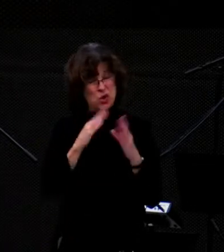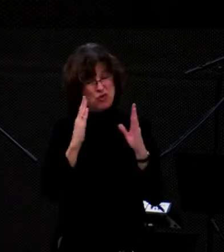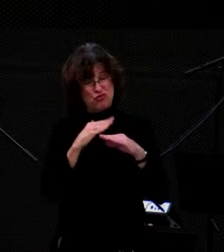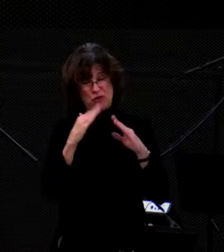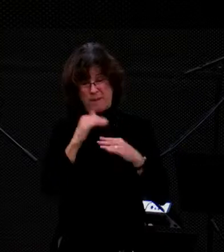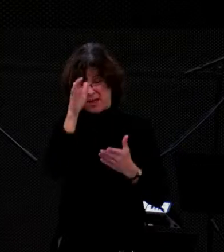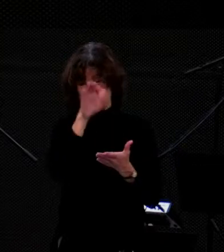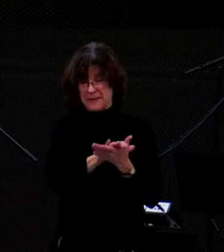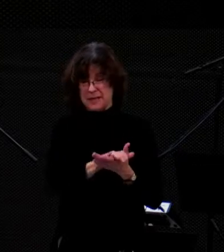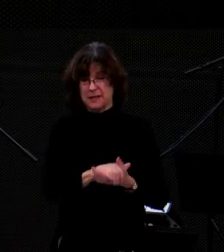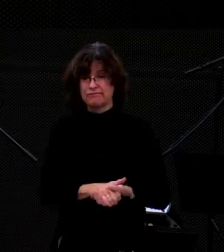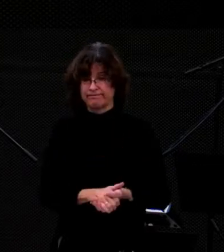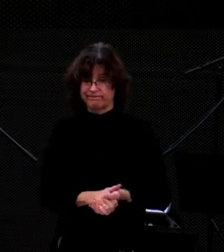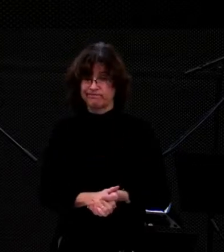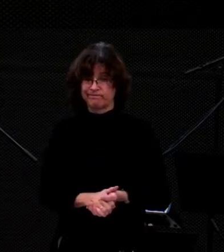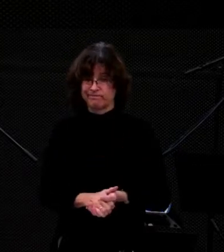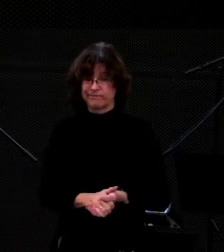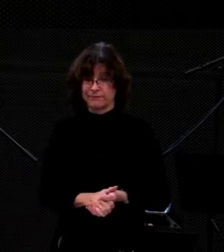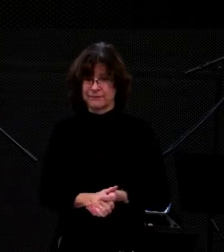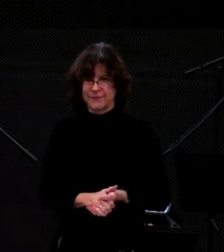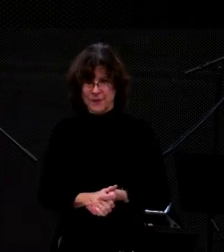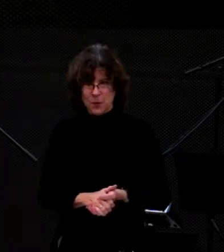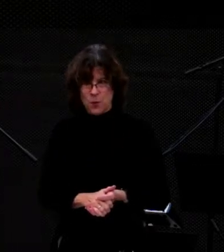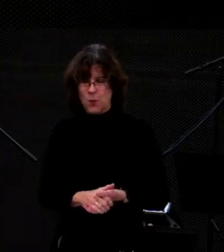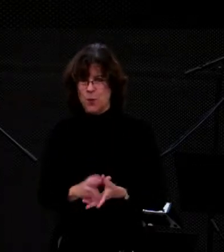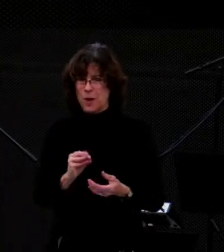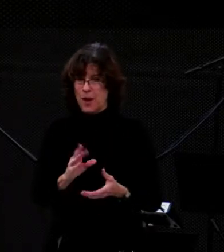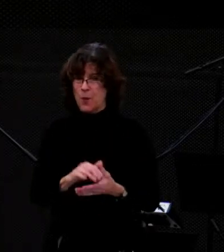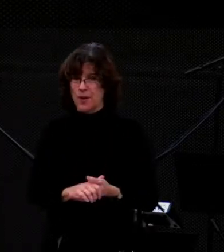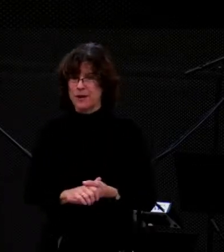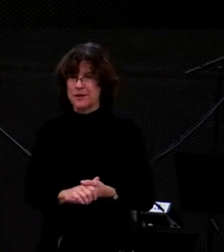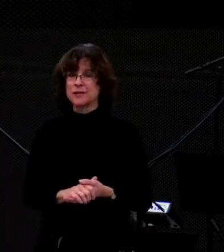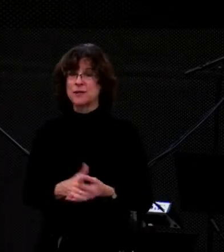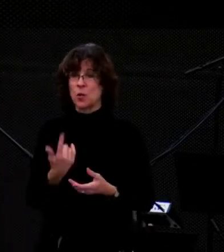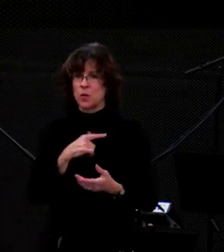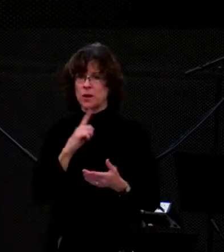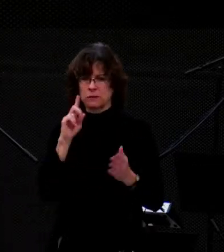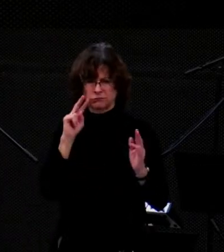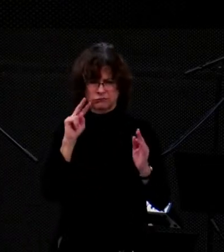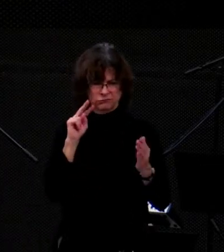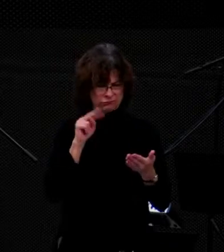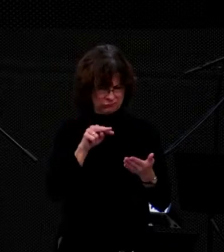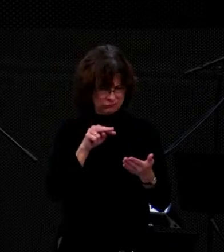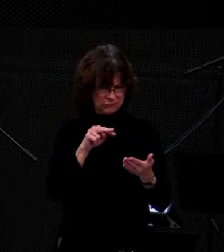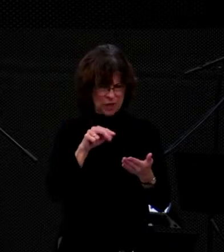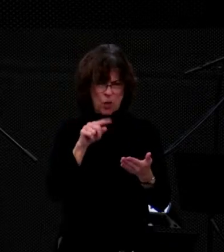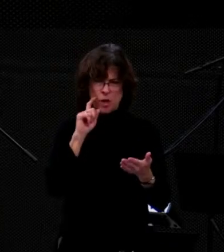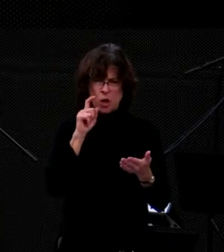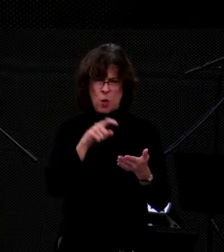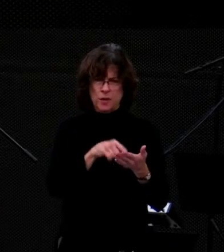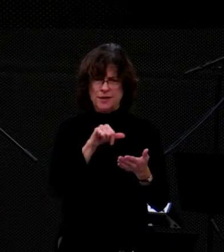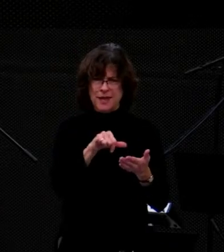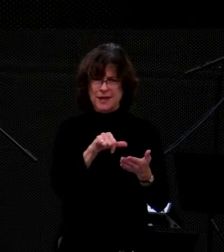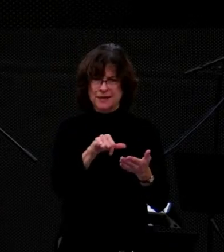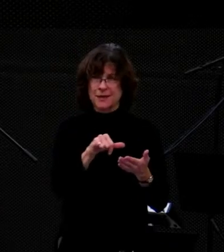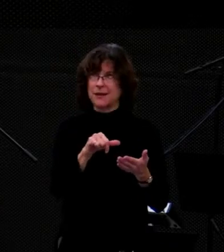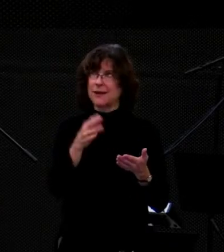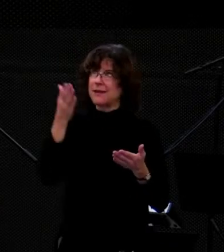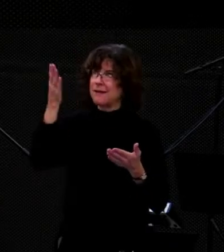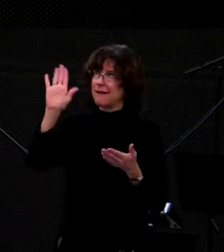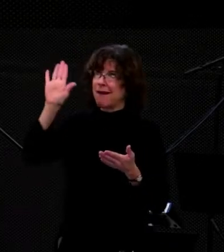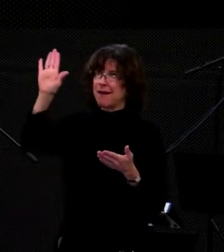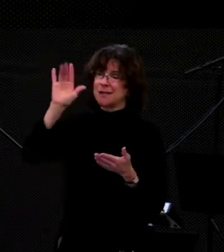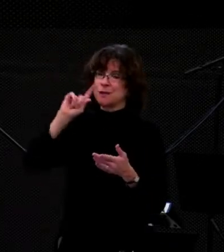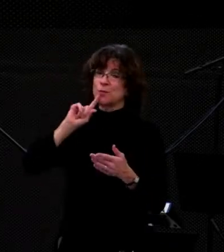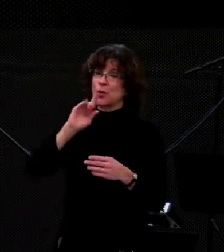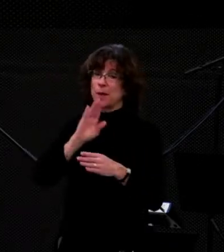Seemingly a prophetic insight, isn't it? And yet meant to draw our attention not only to Mordecai the Jew, but to the promises that God made to the Jewish